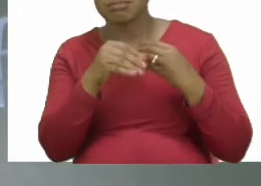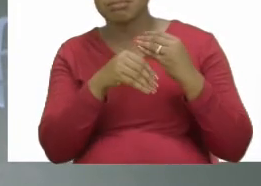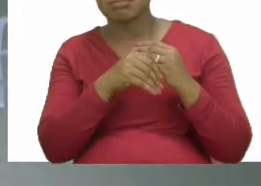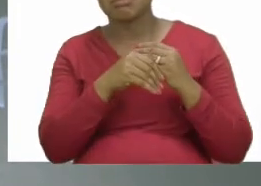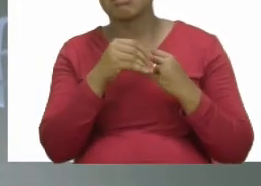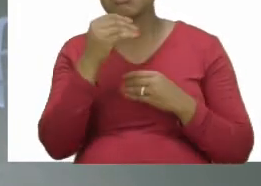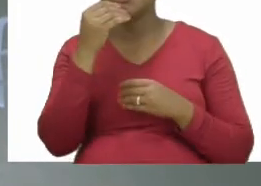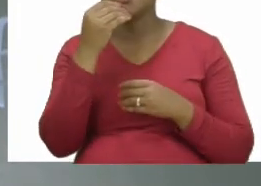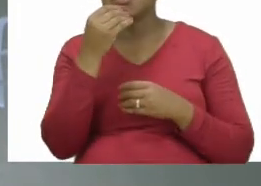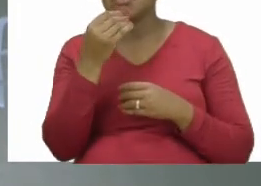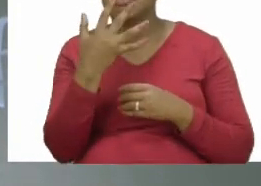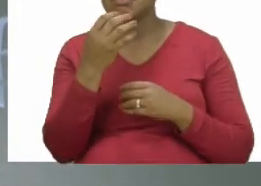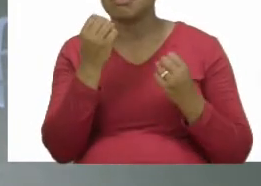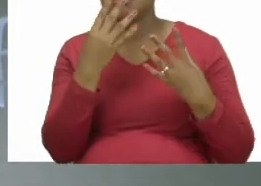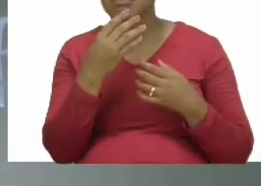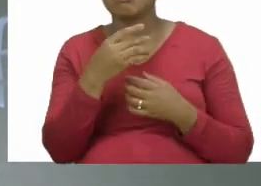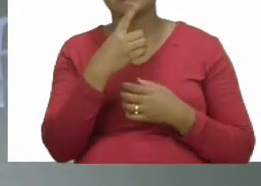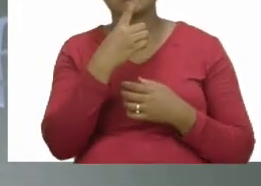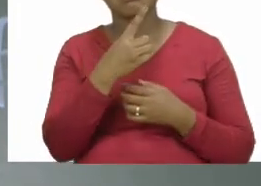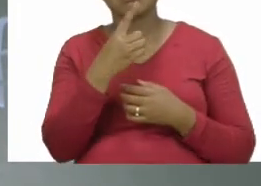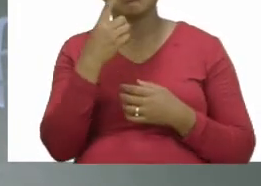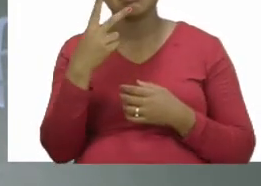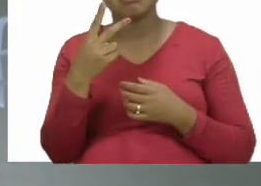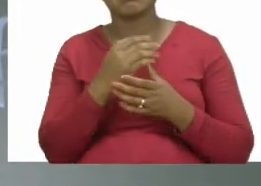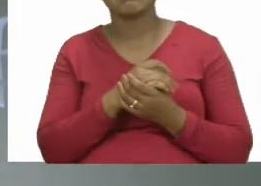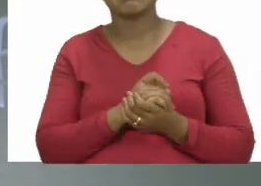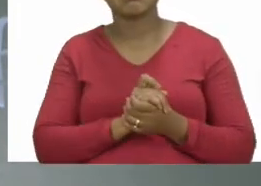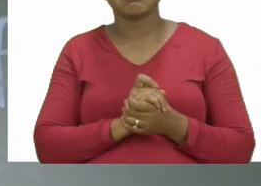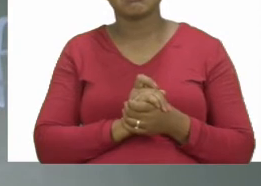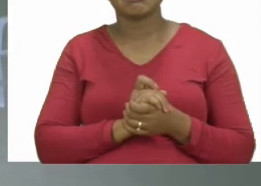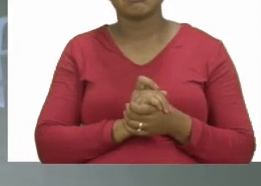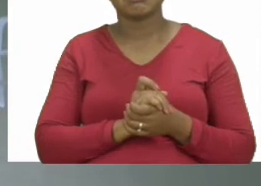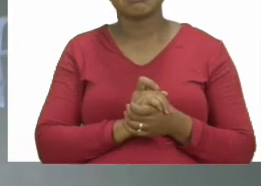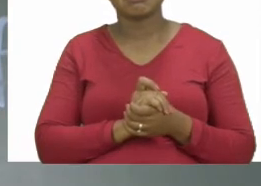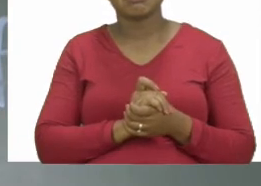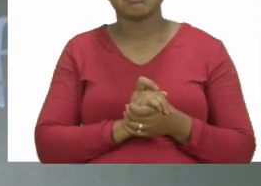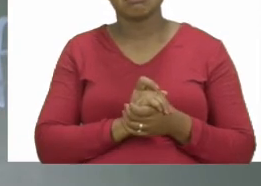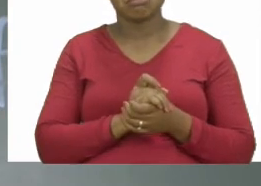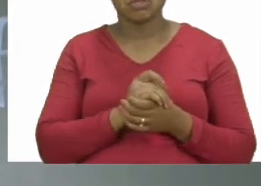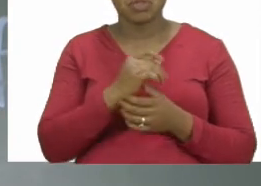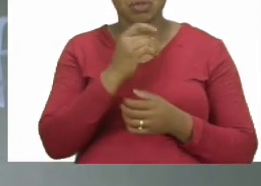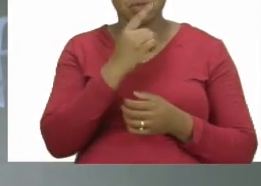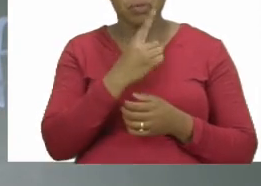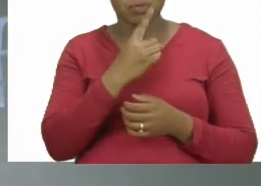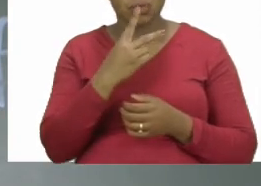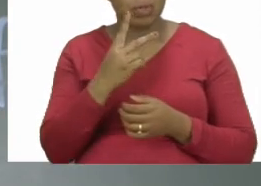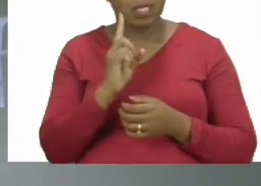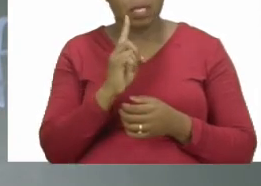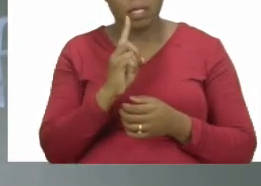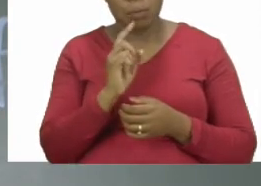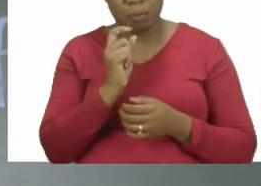is 12. That's right. So we don't write 12 in here. We only write the